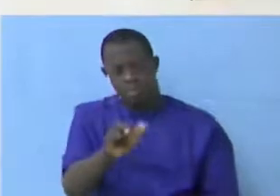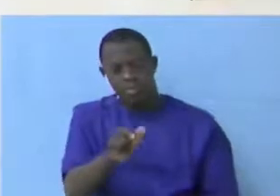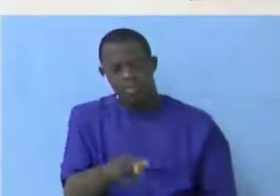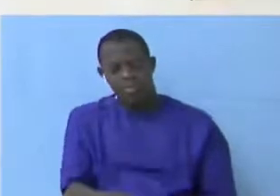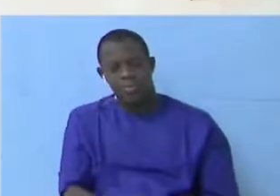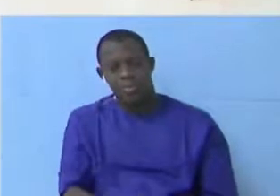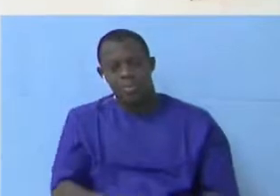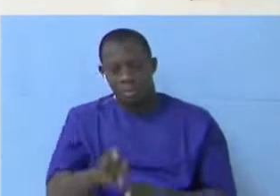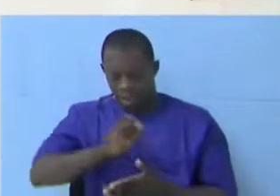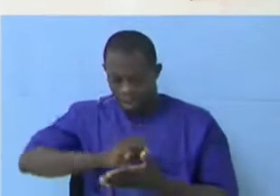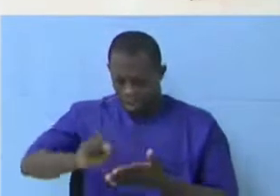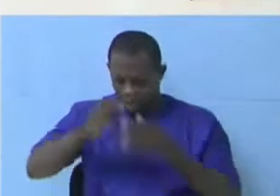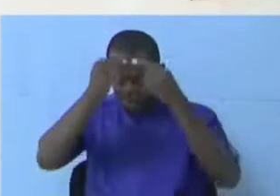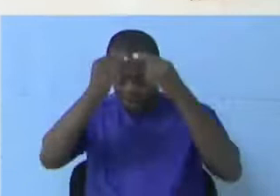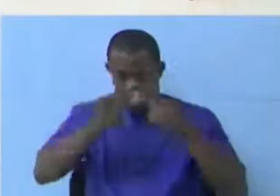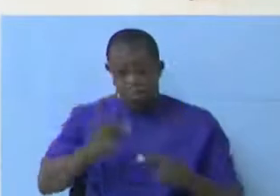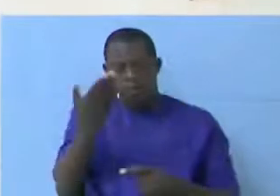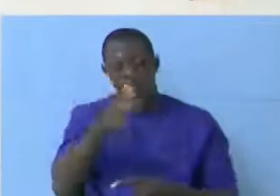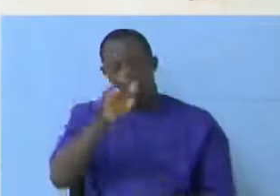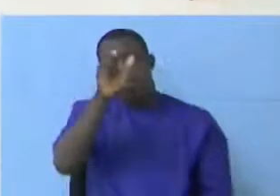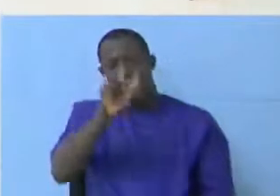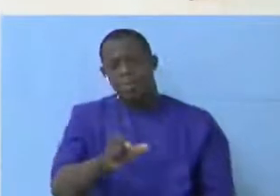They took a statement from him.